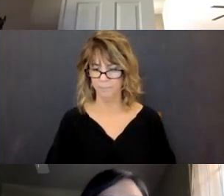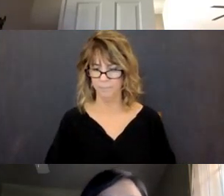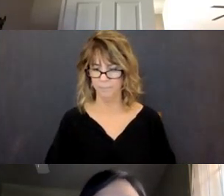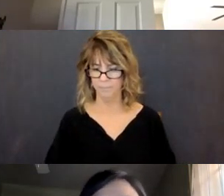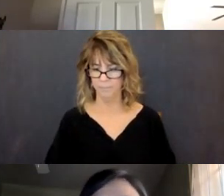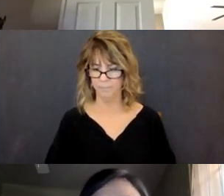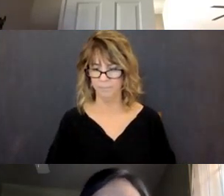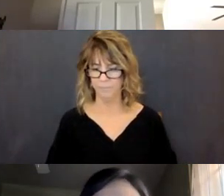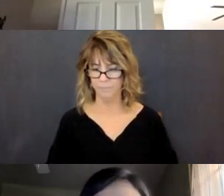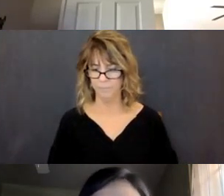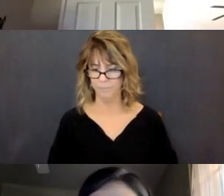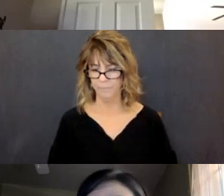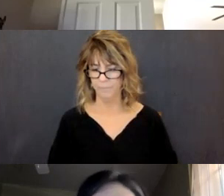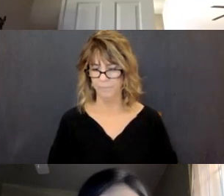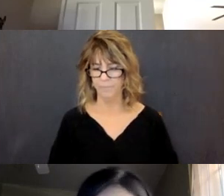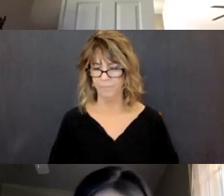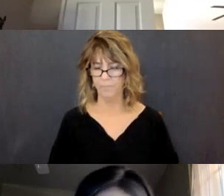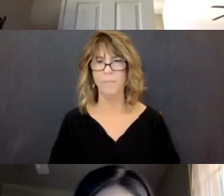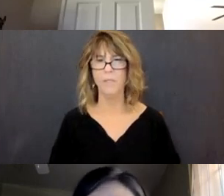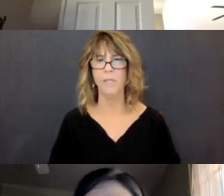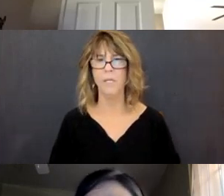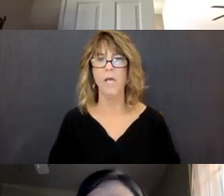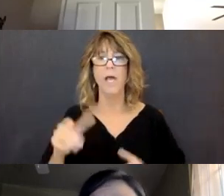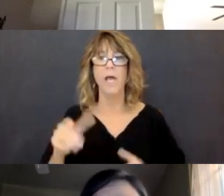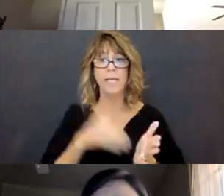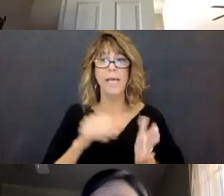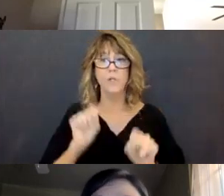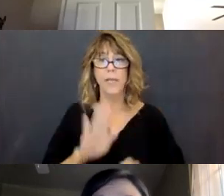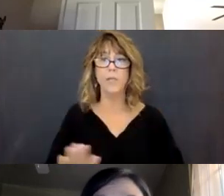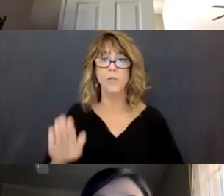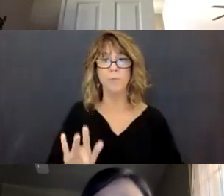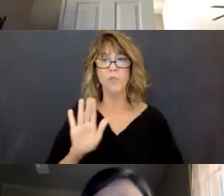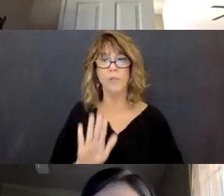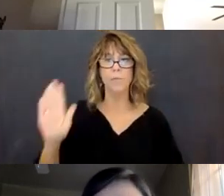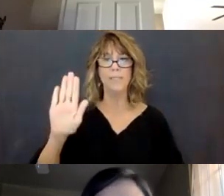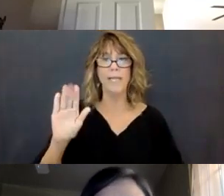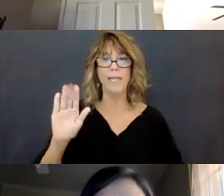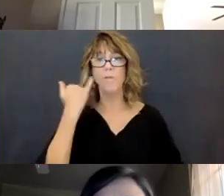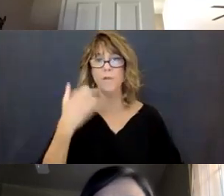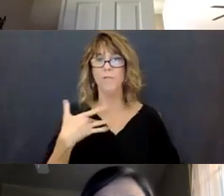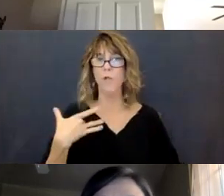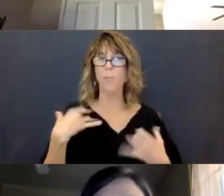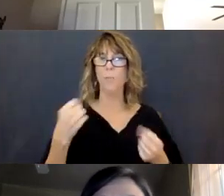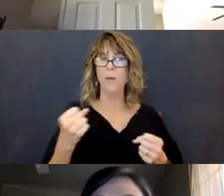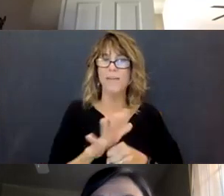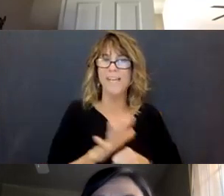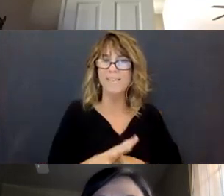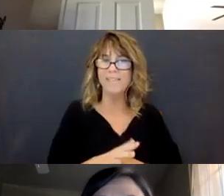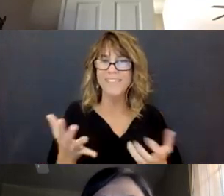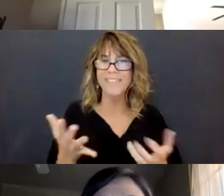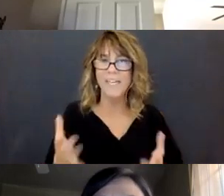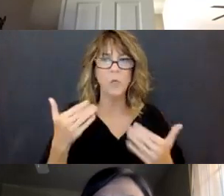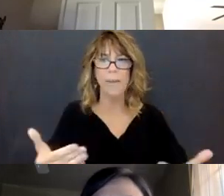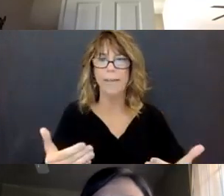again, if you have, you know, use your raise hand function, or you're welcome to also just open it if you feel brave enough. But please, if members of the media are,